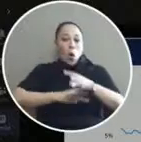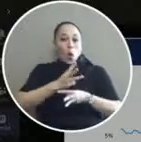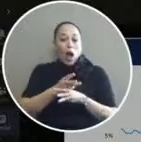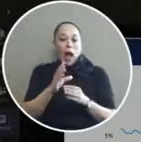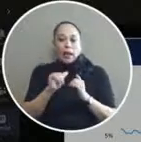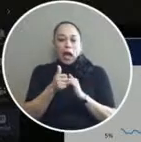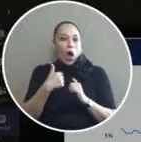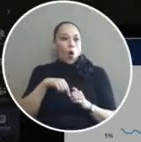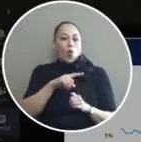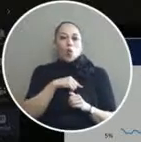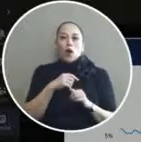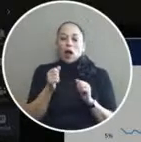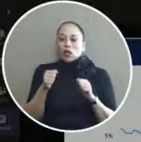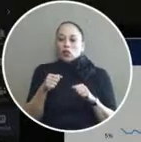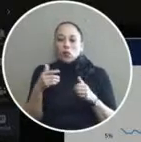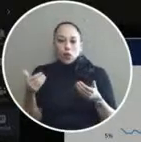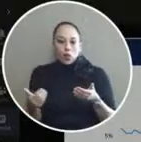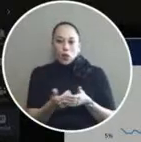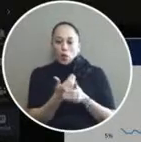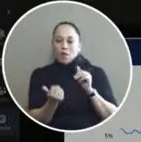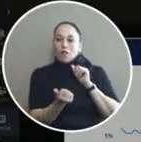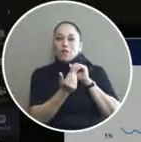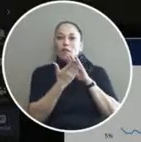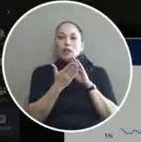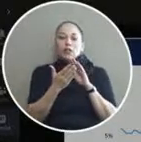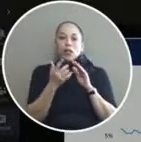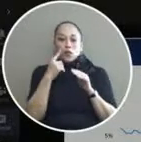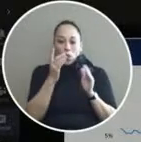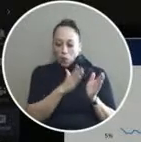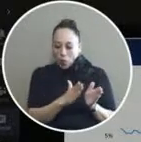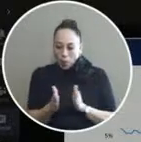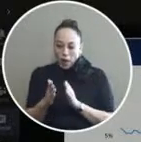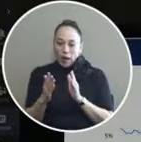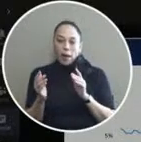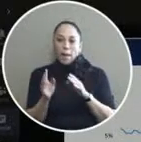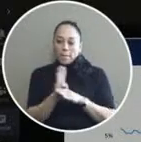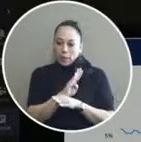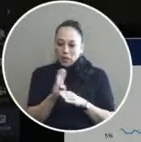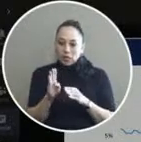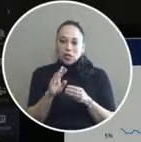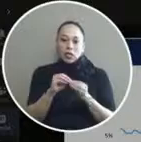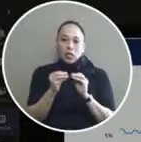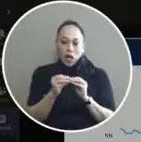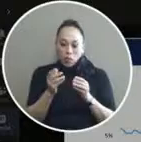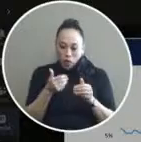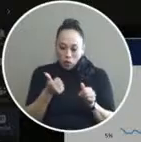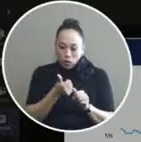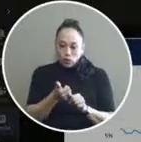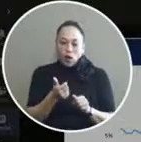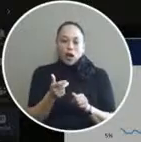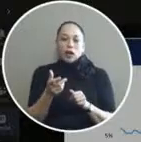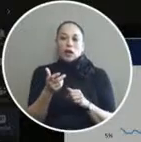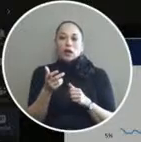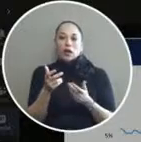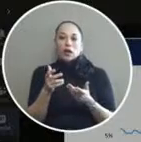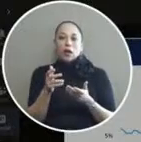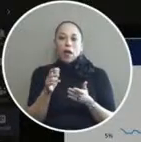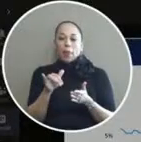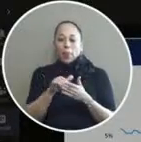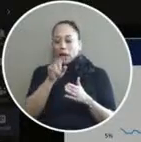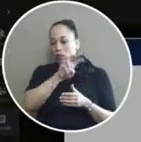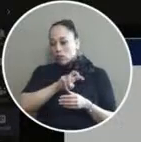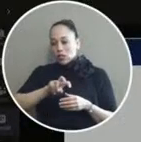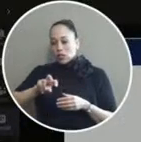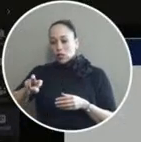we react to the new facing plan for businesses and how this number tracks and follows those that